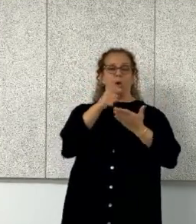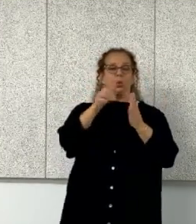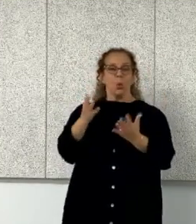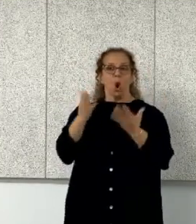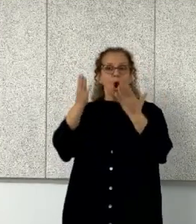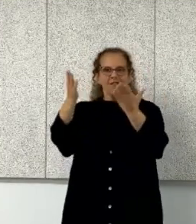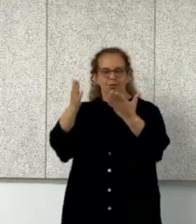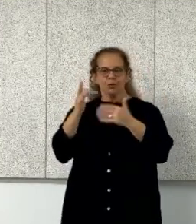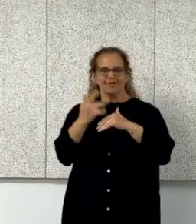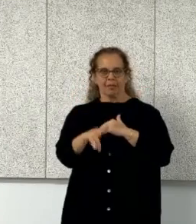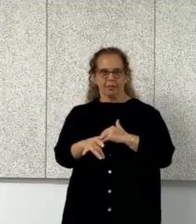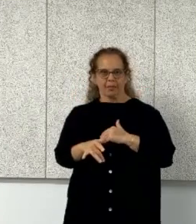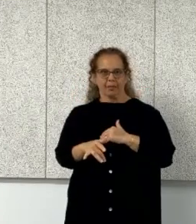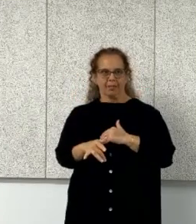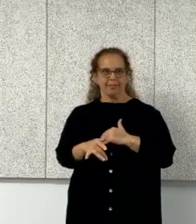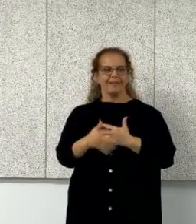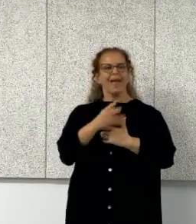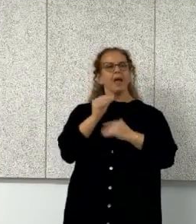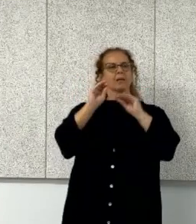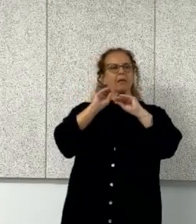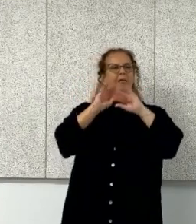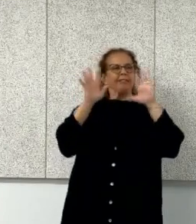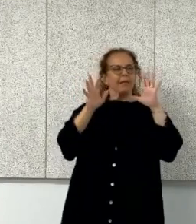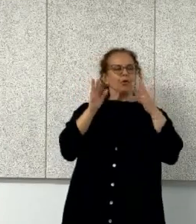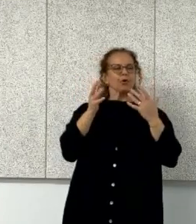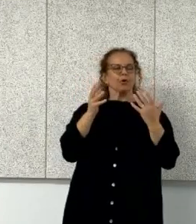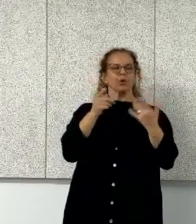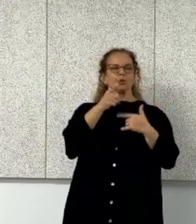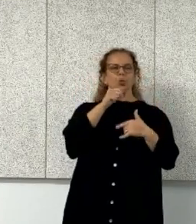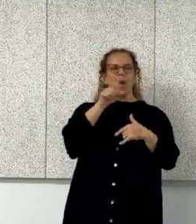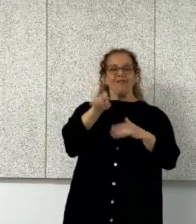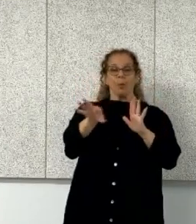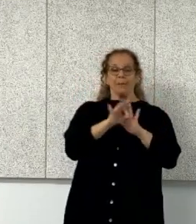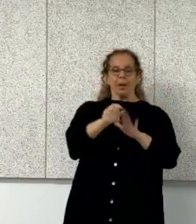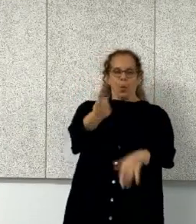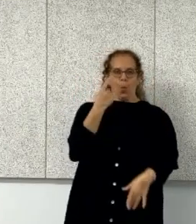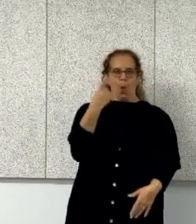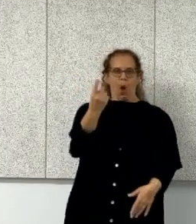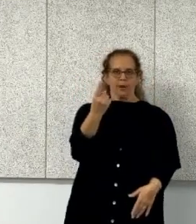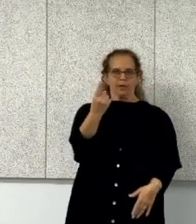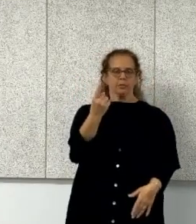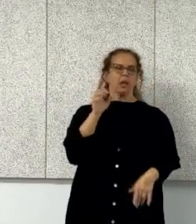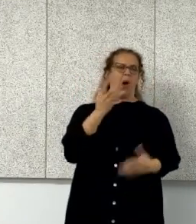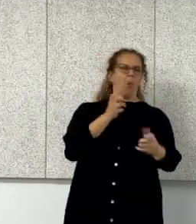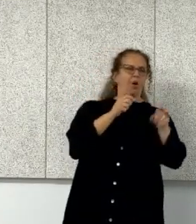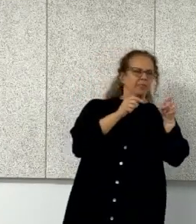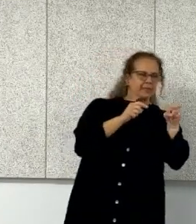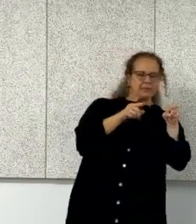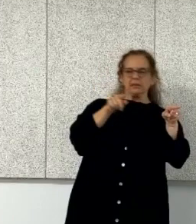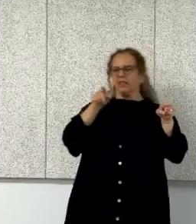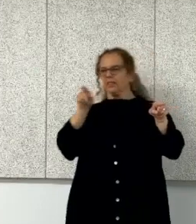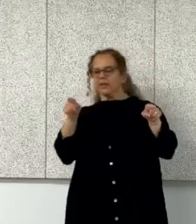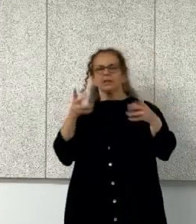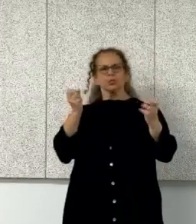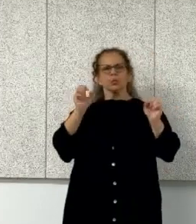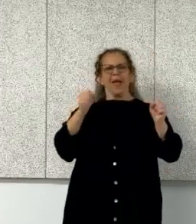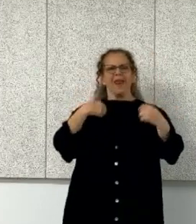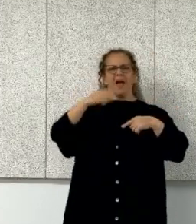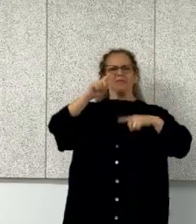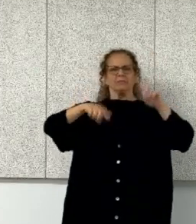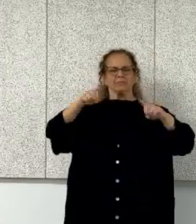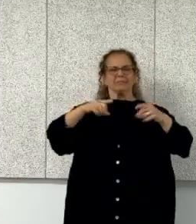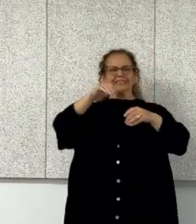them. And be clear about the fact that you just don't have to choose one or the other, and that you have that range of options all within one